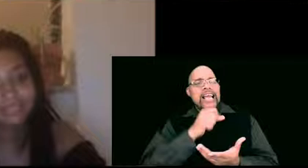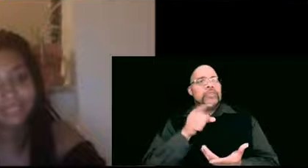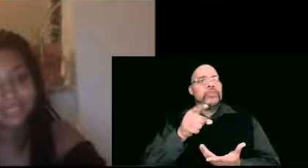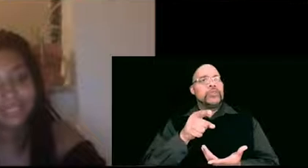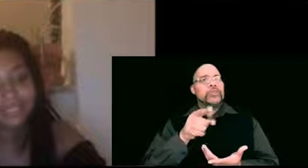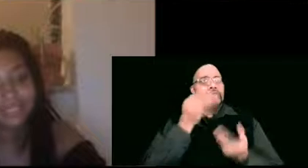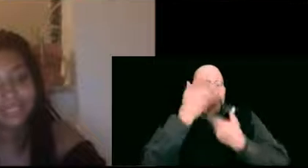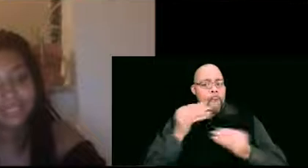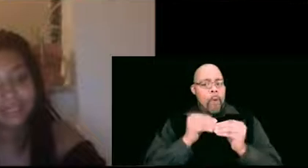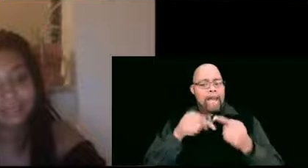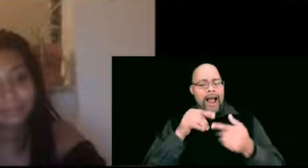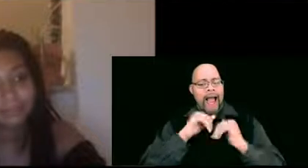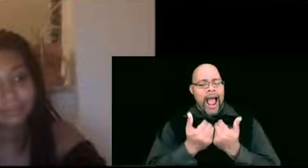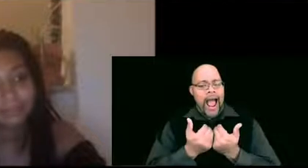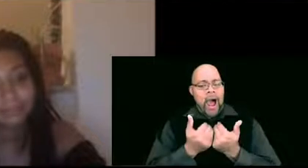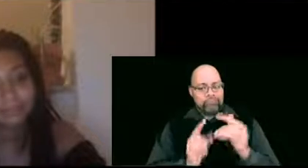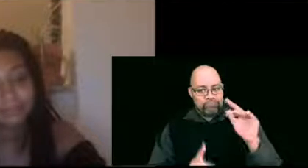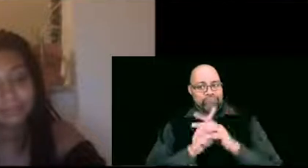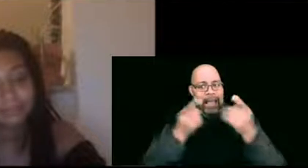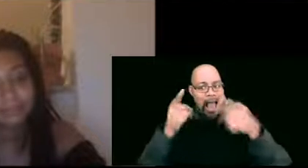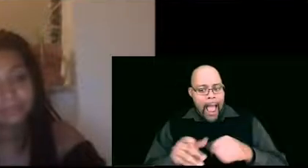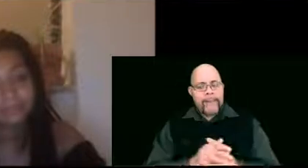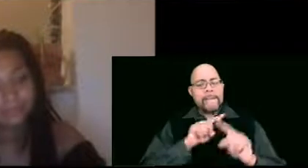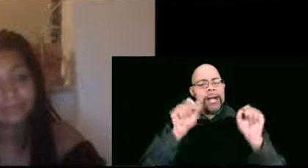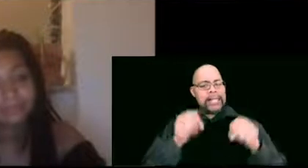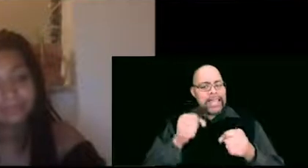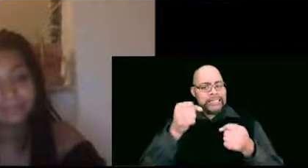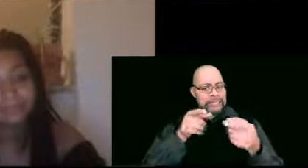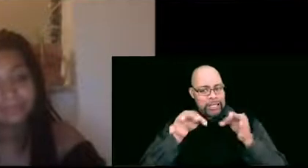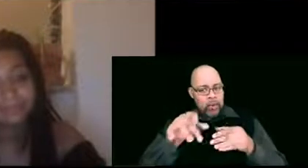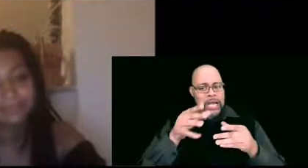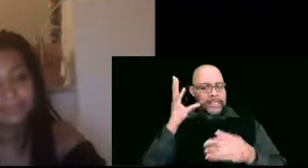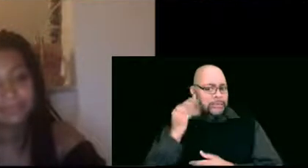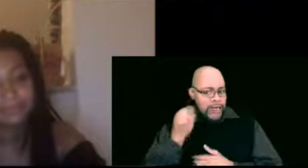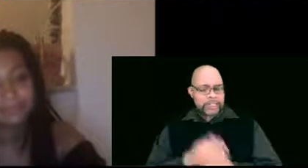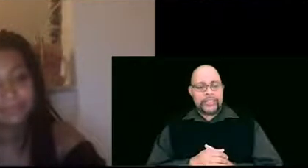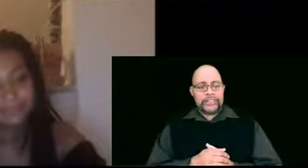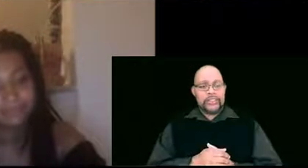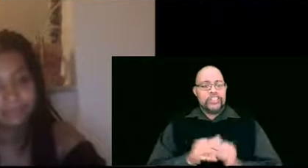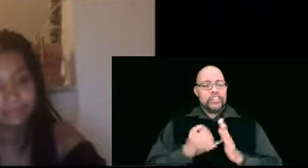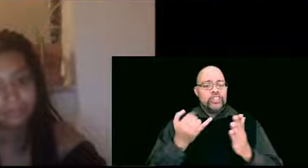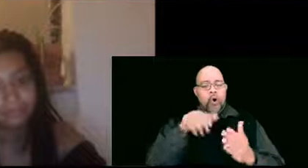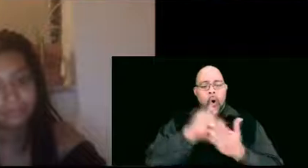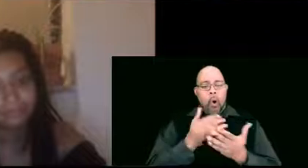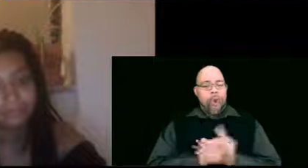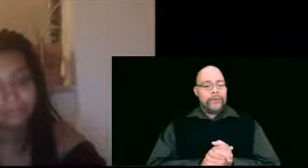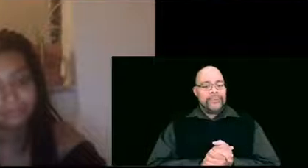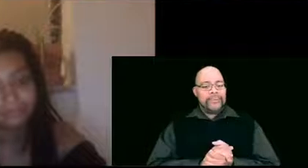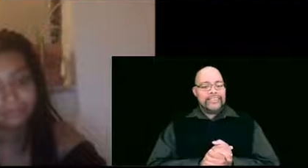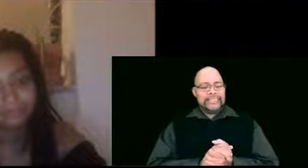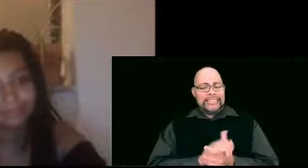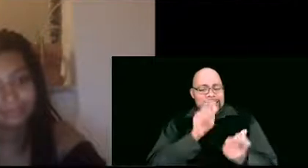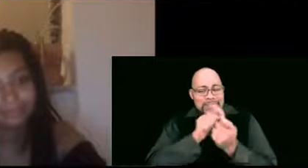Like, I guess you told us a little bit about how it came to be, but can you tell us your experience and just all